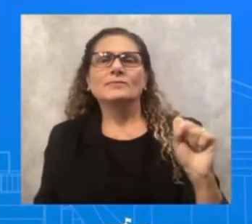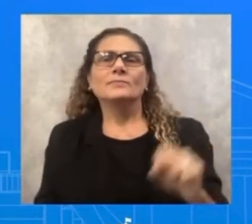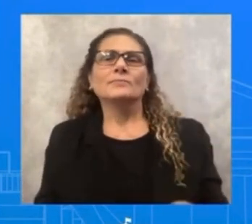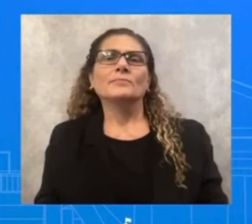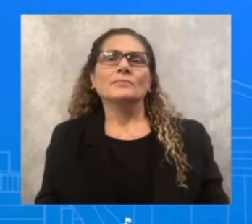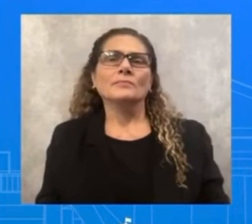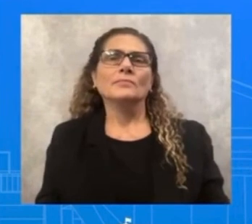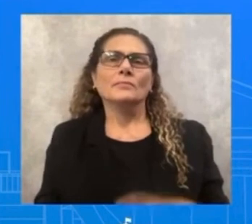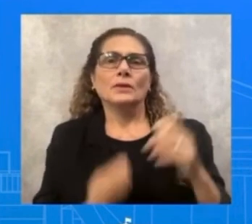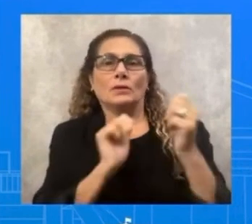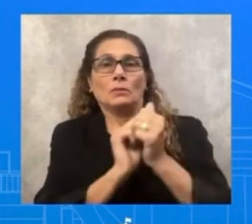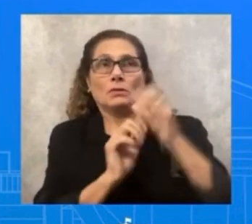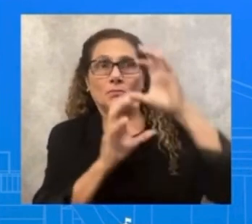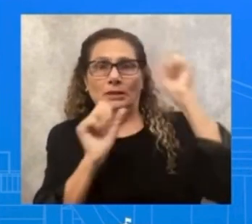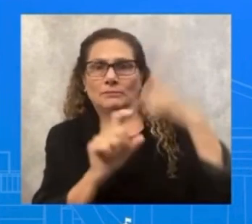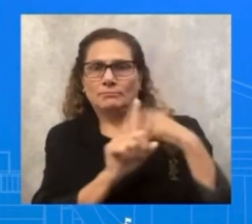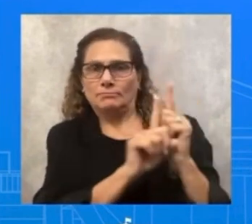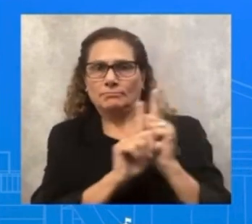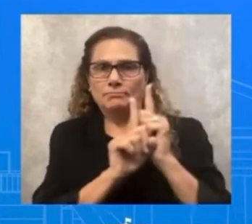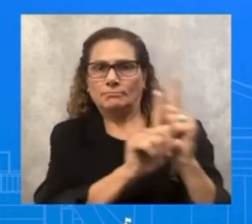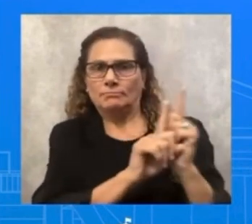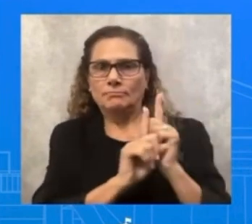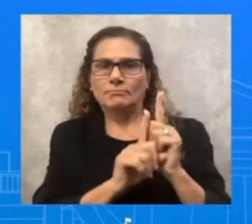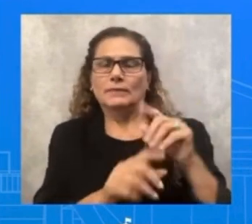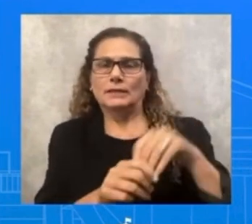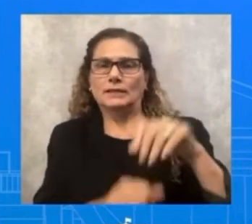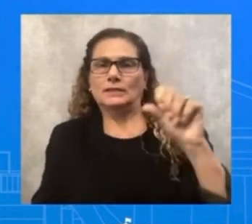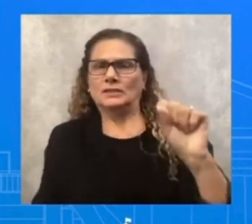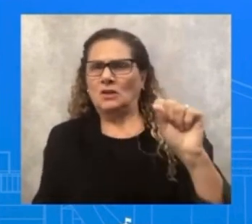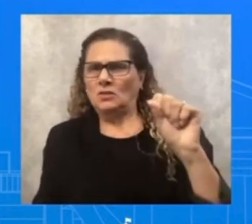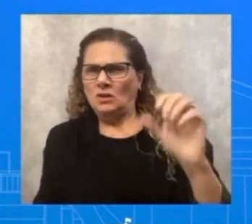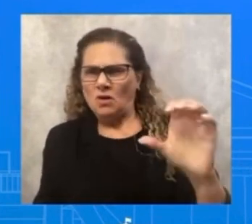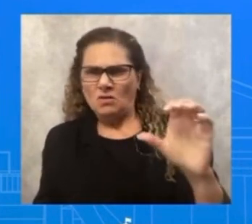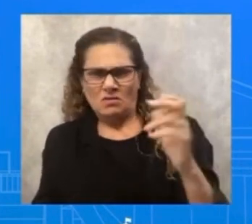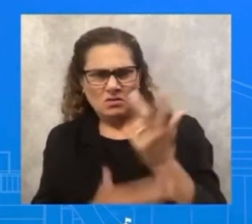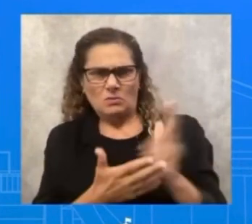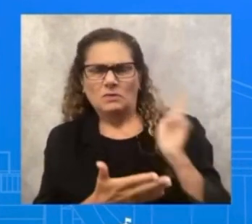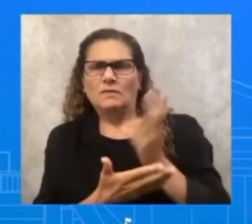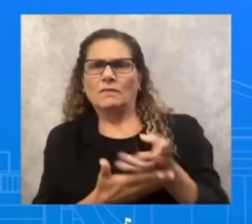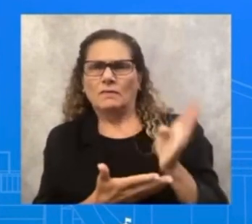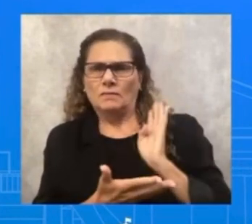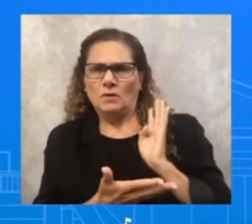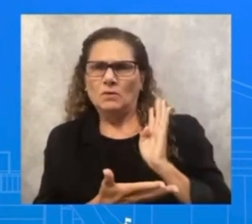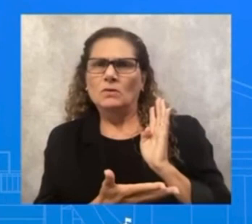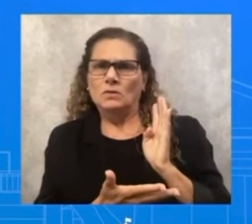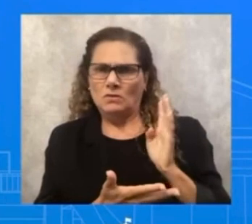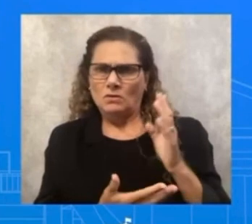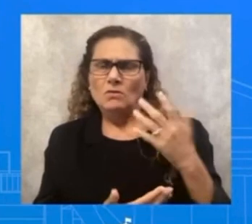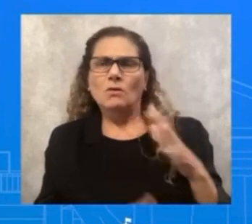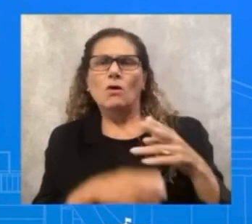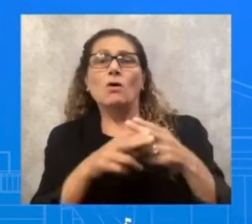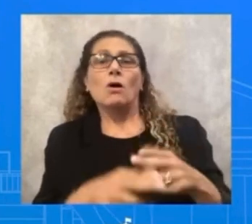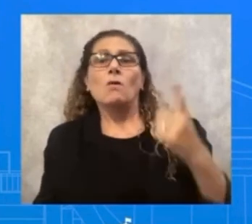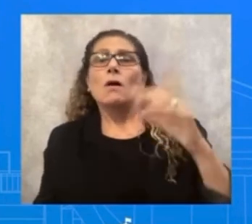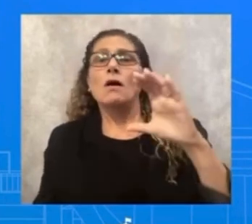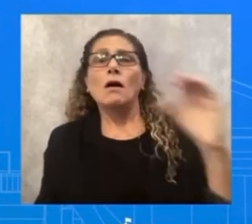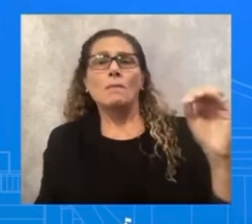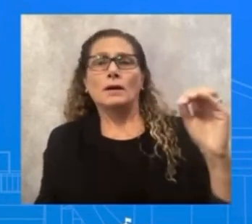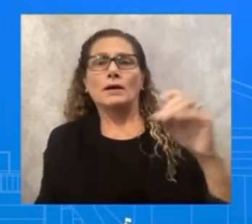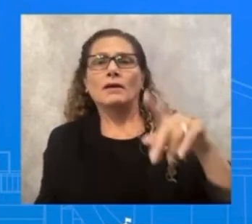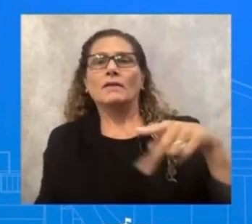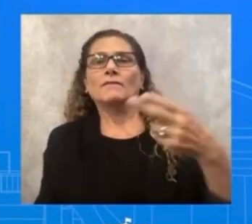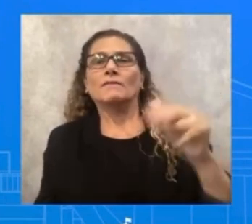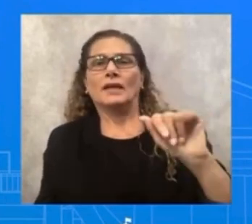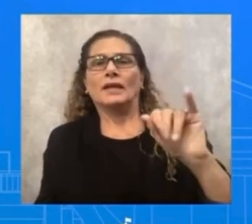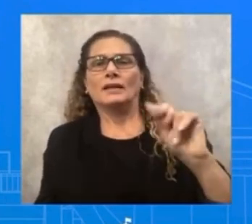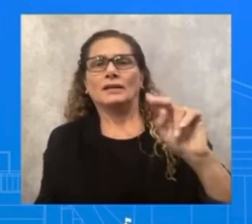now three, four weeks ago, where a company called Enphase, which had invented an important piece of technology